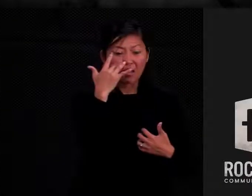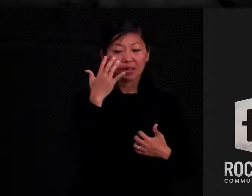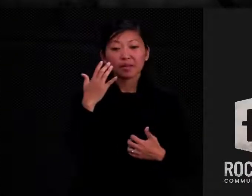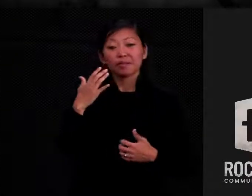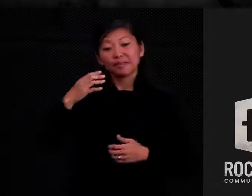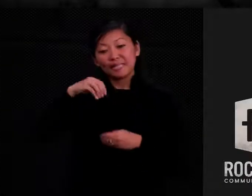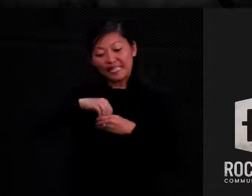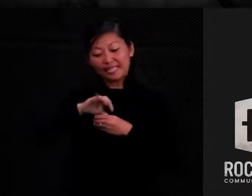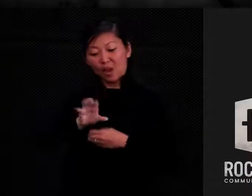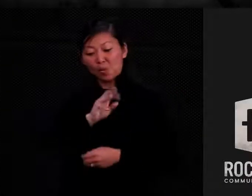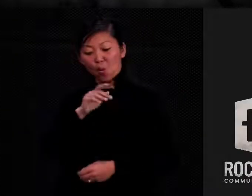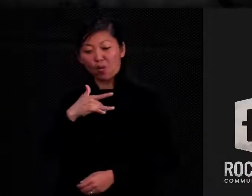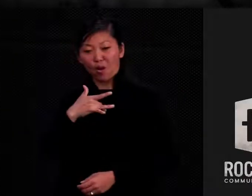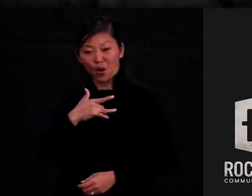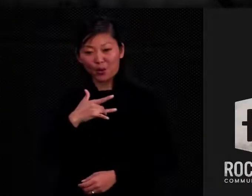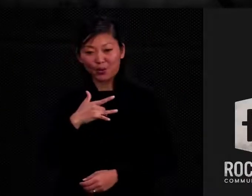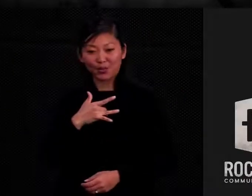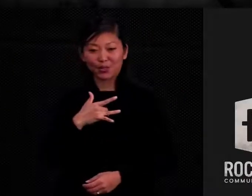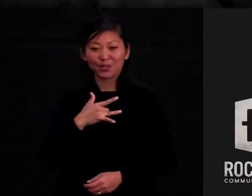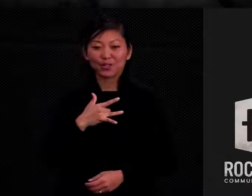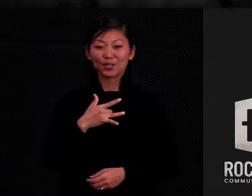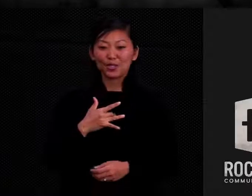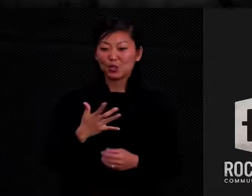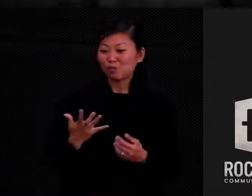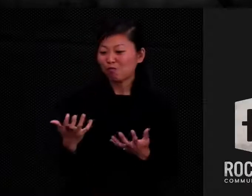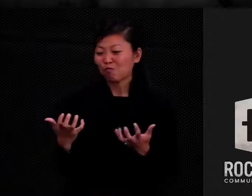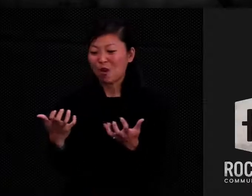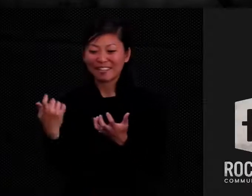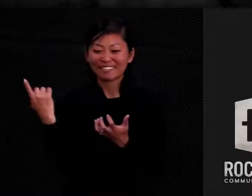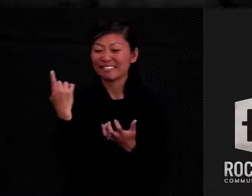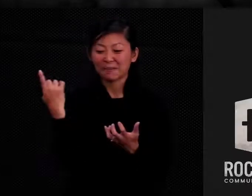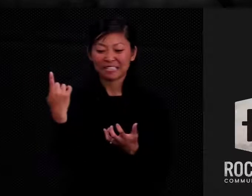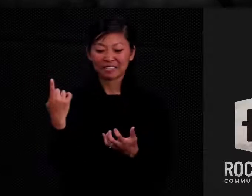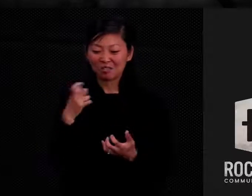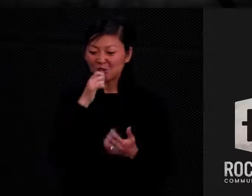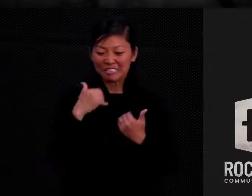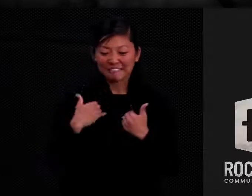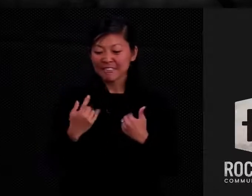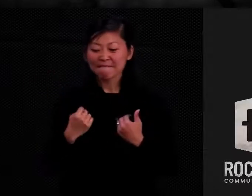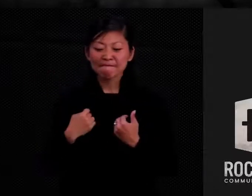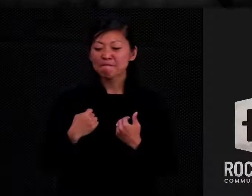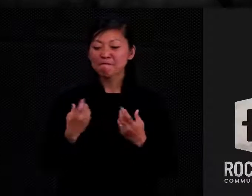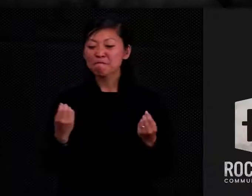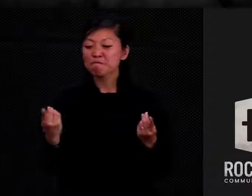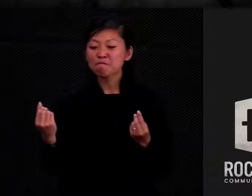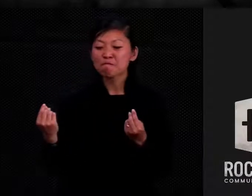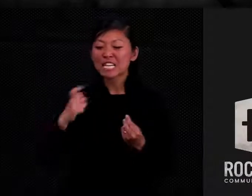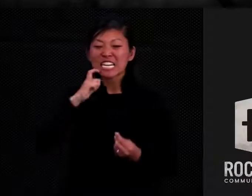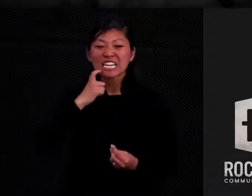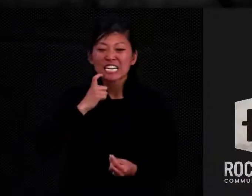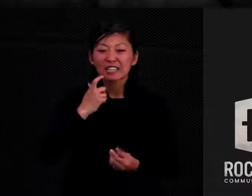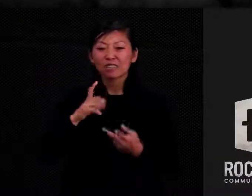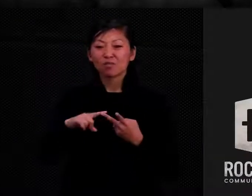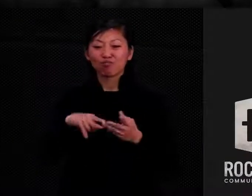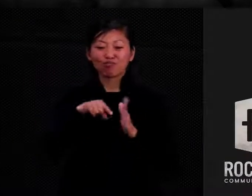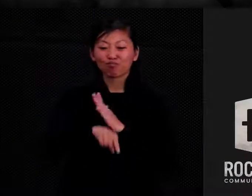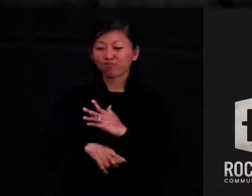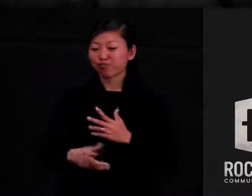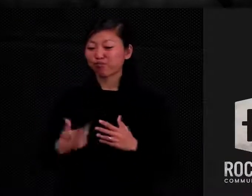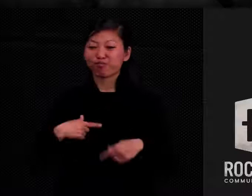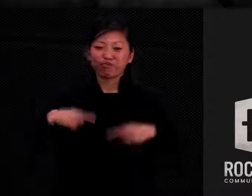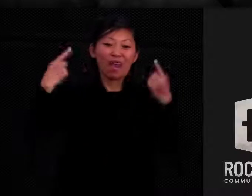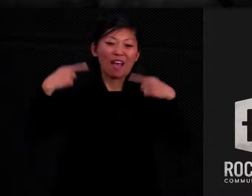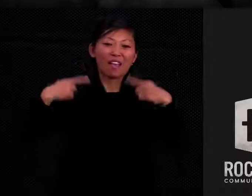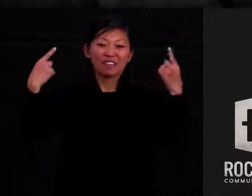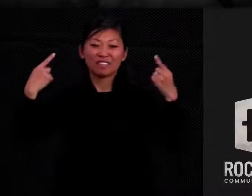within you? You desire and do not have, so you murder. You covet and cannot obtain, so you fight